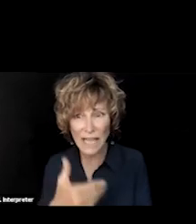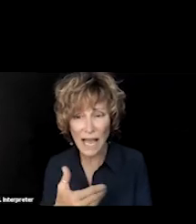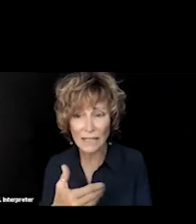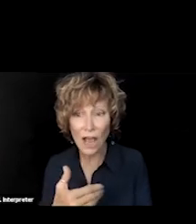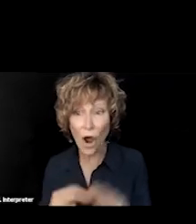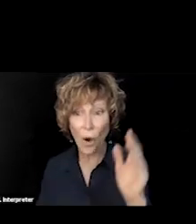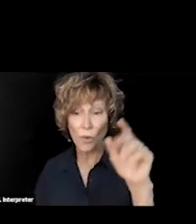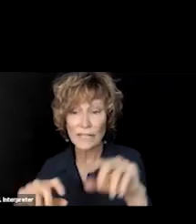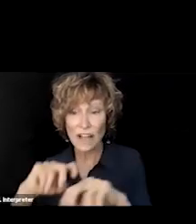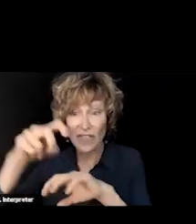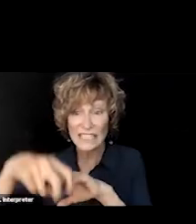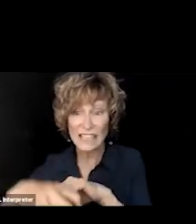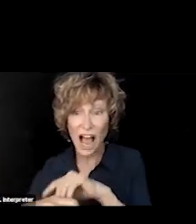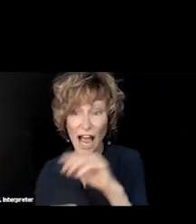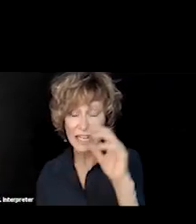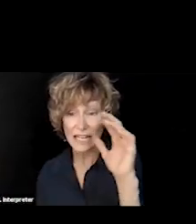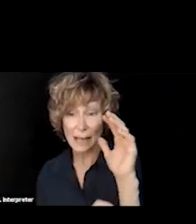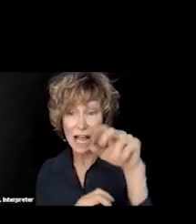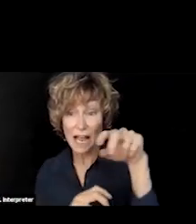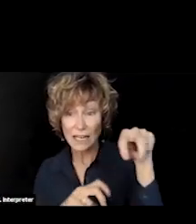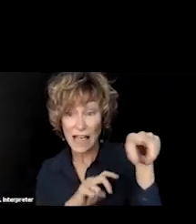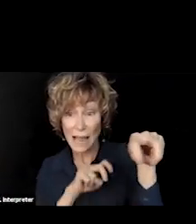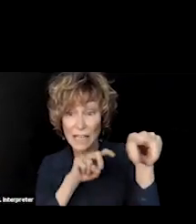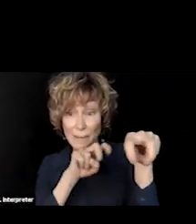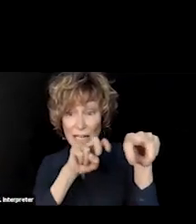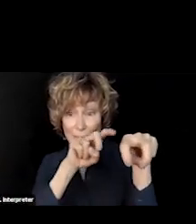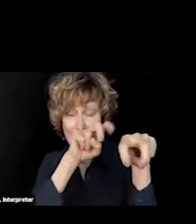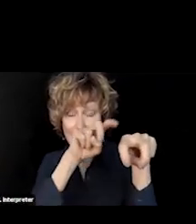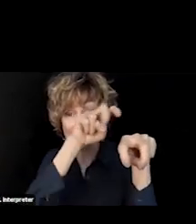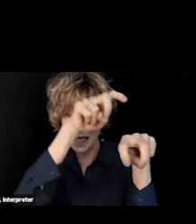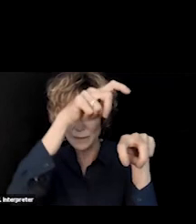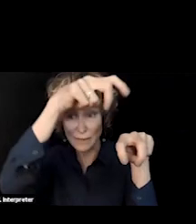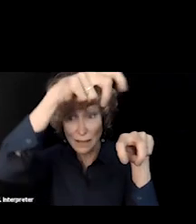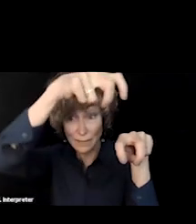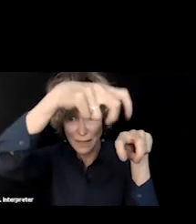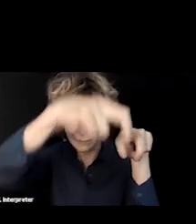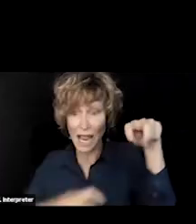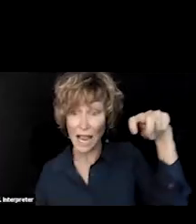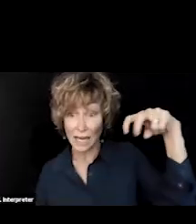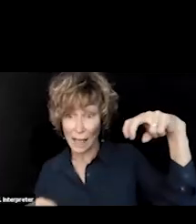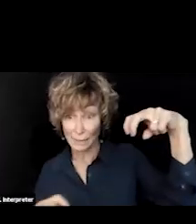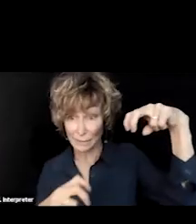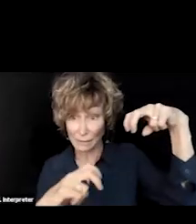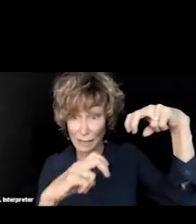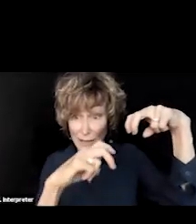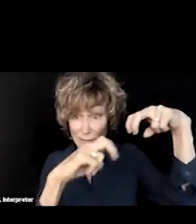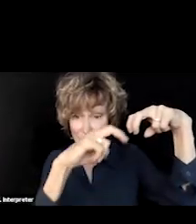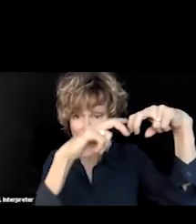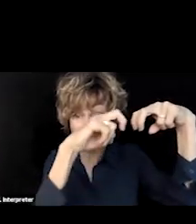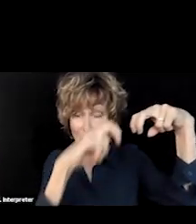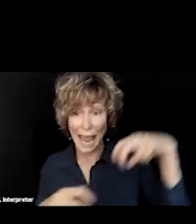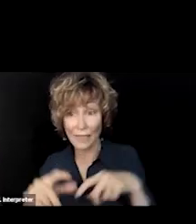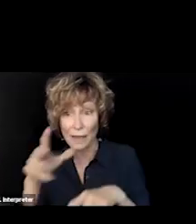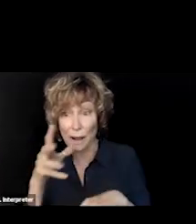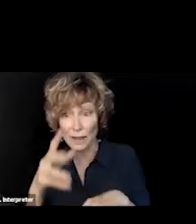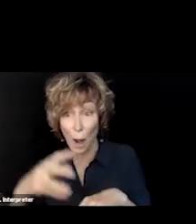up the slide while there was a whole line of kids climbing up the ladder on the other side. Off she went. But I talked to her later and